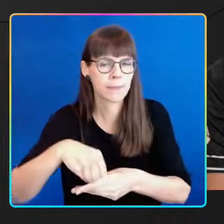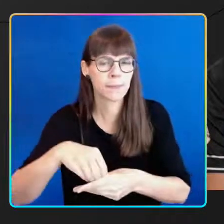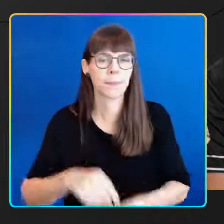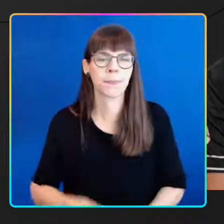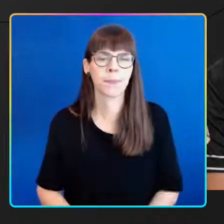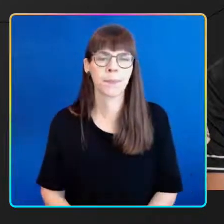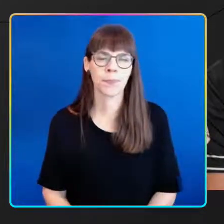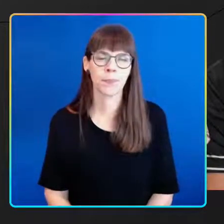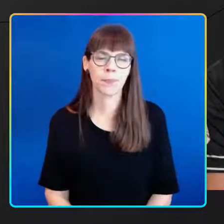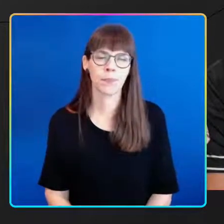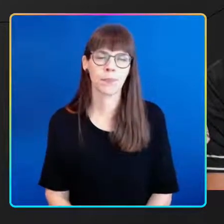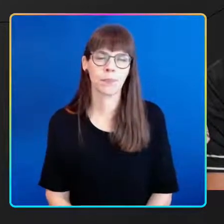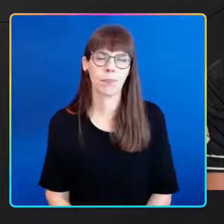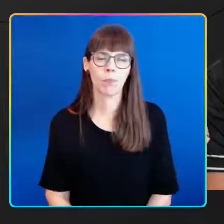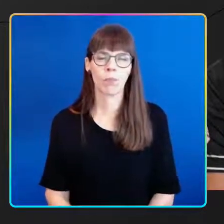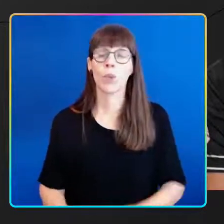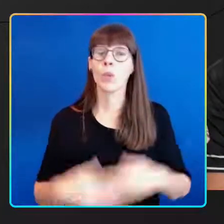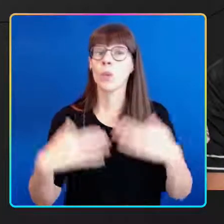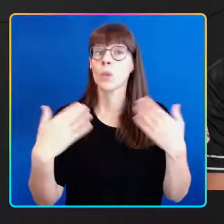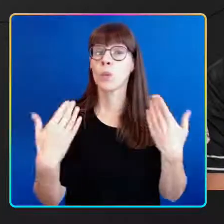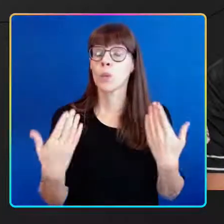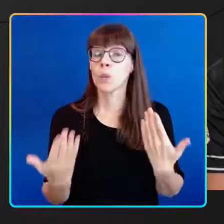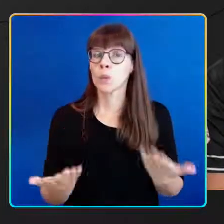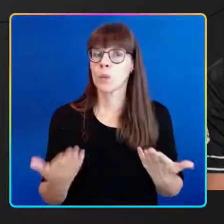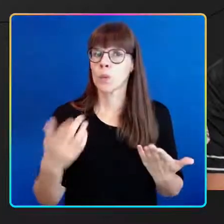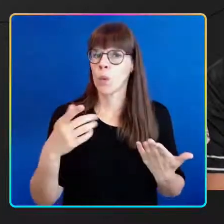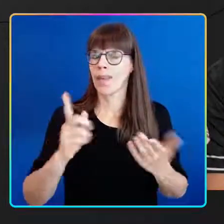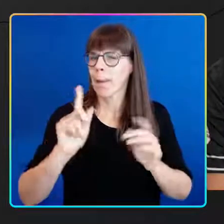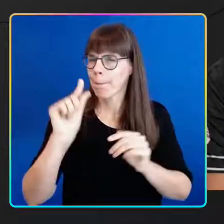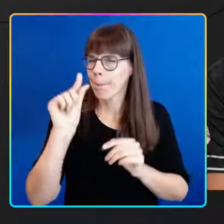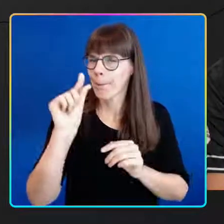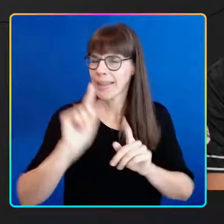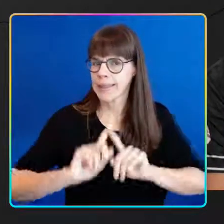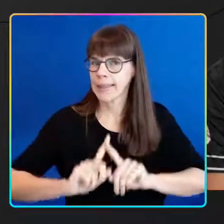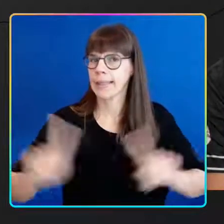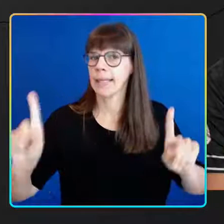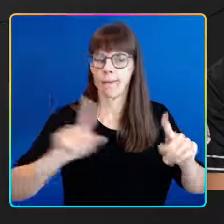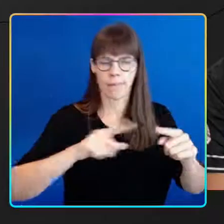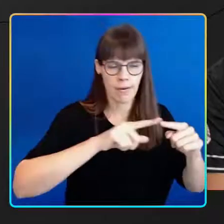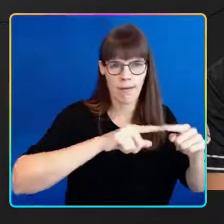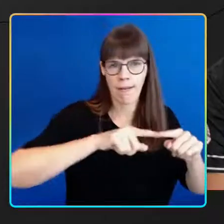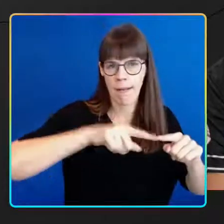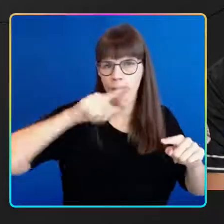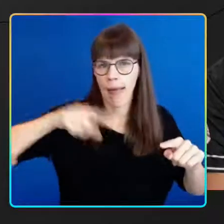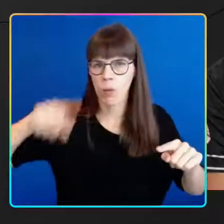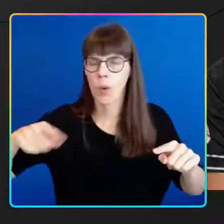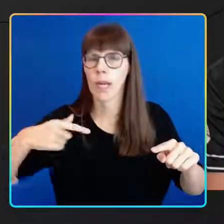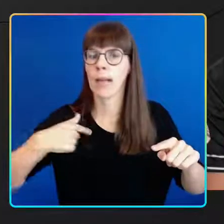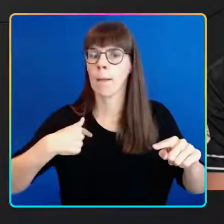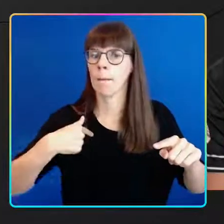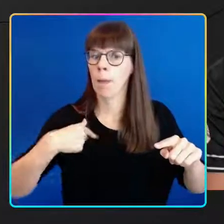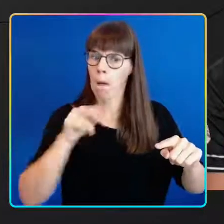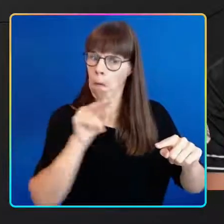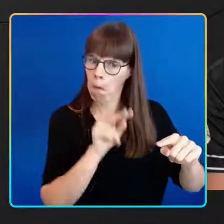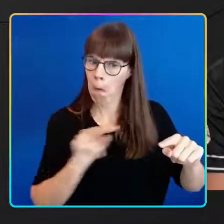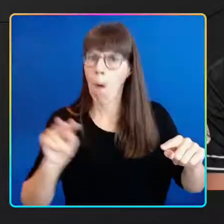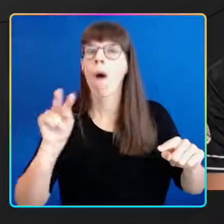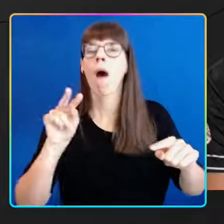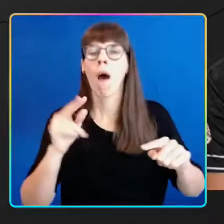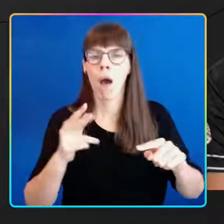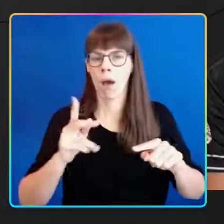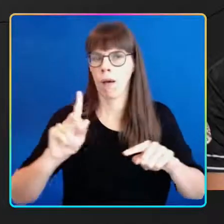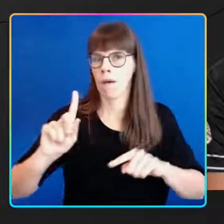bio-inspired algorithms. So it was a different kind of algorithms, and it was the first time that I was just doing something related to